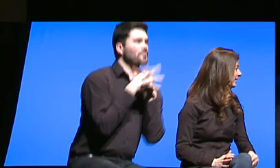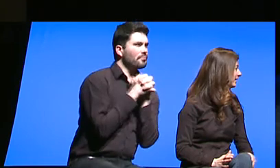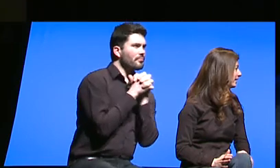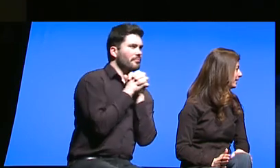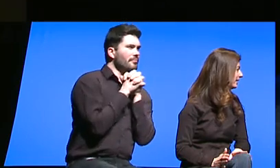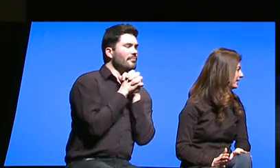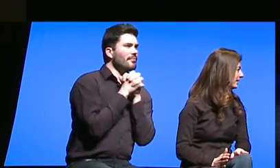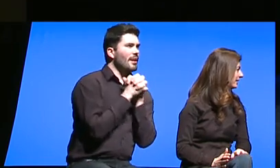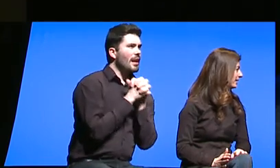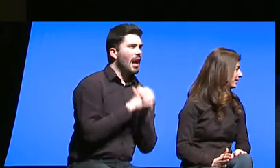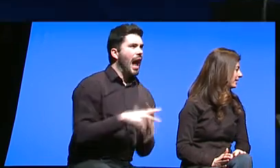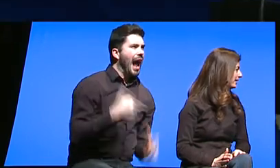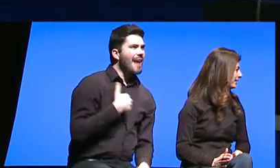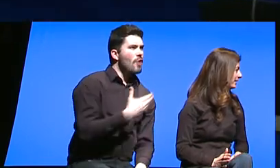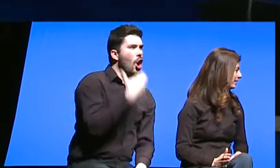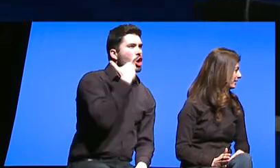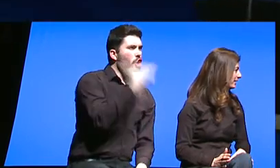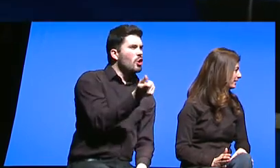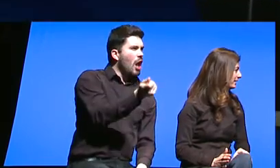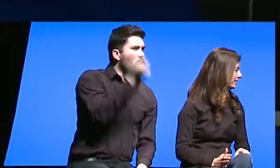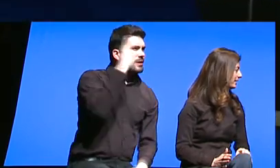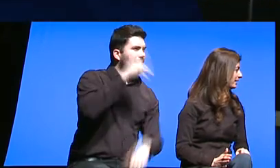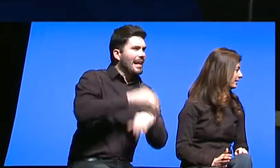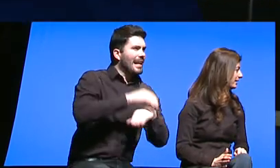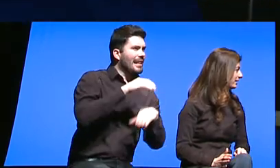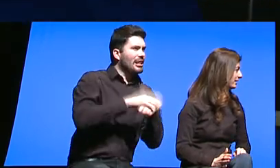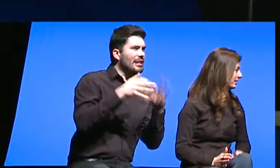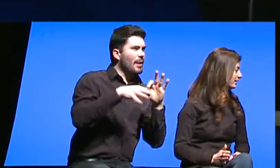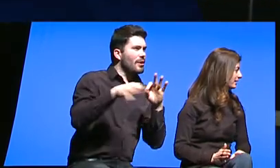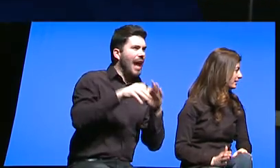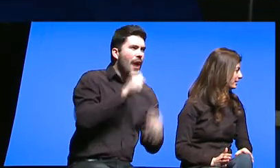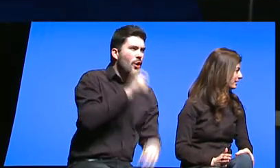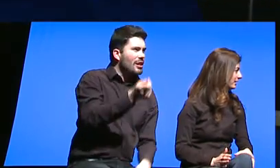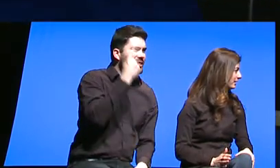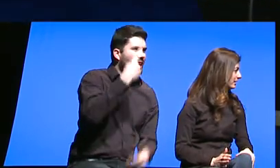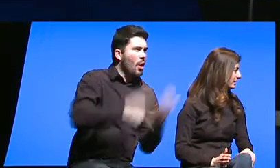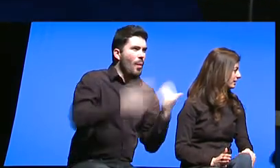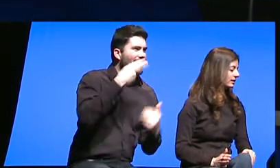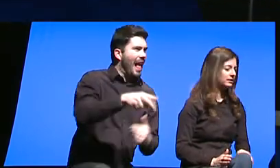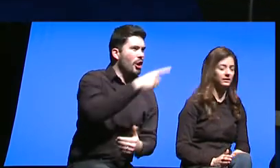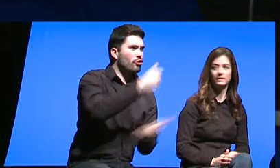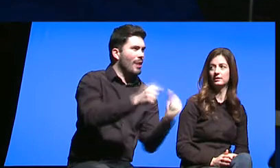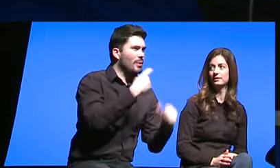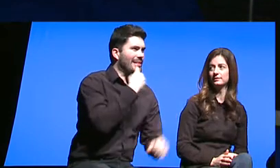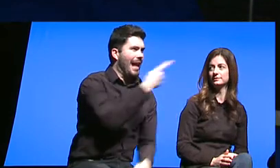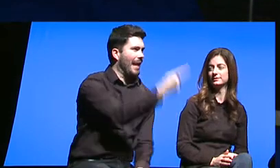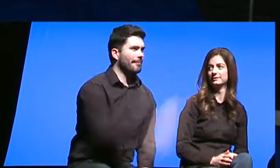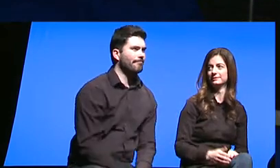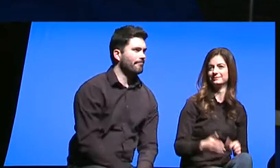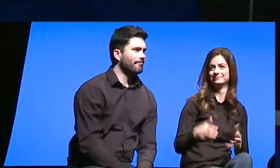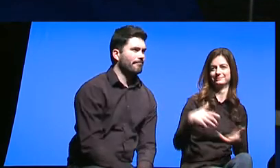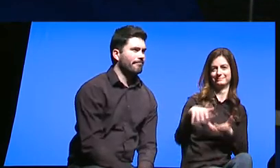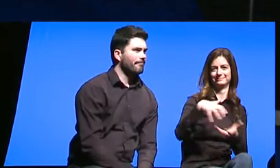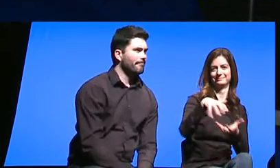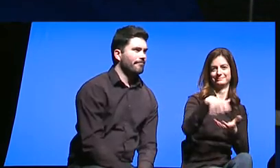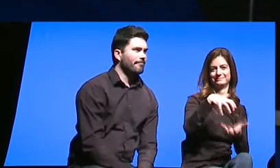pretty good command of the English language, and I just don't understand what the hell you're trying to say.